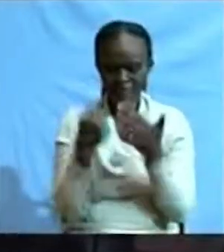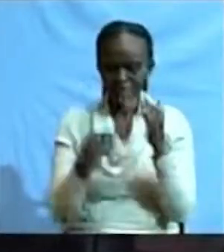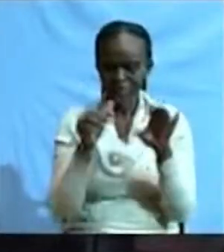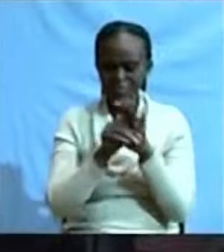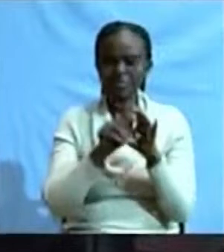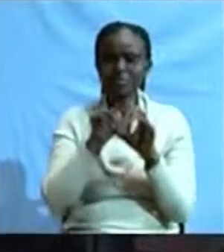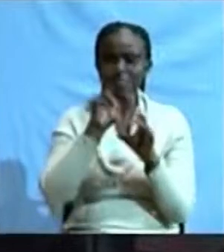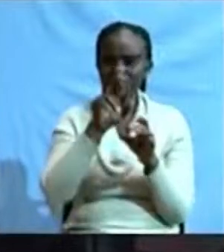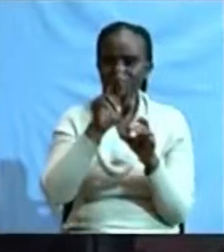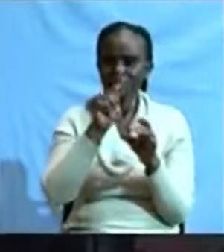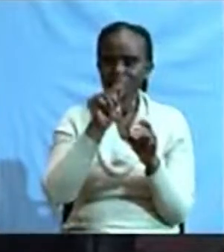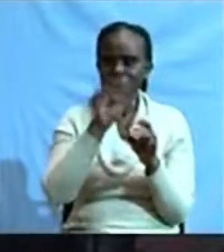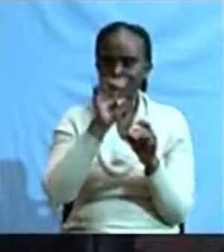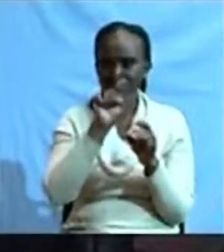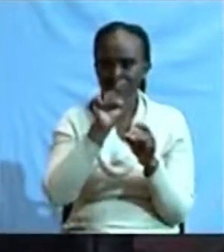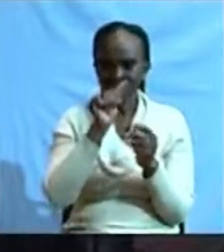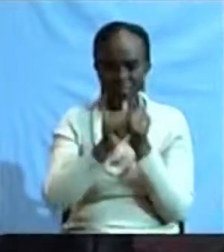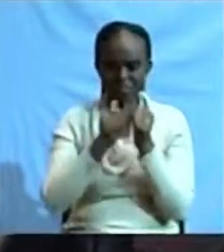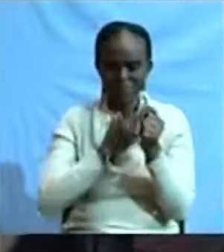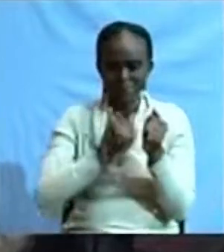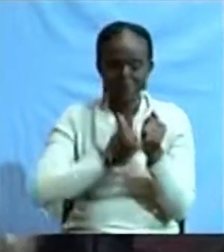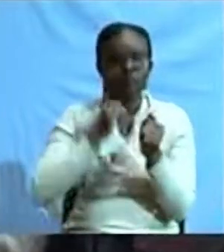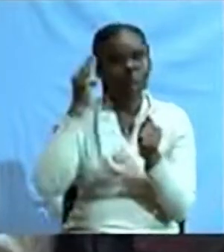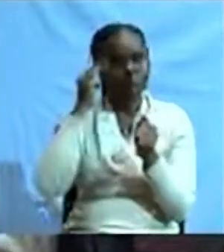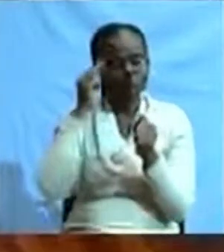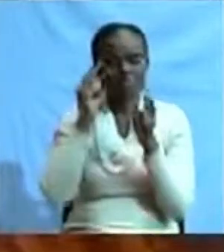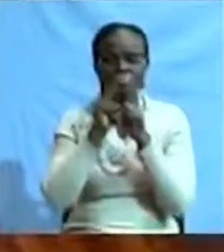Rating Act, which I know very well? Thank you.